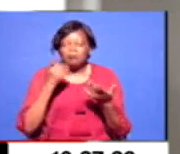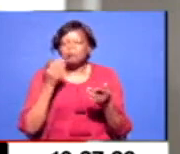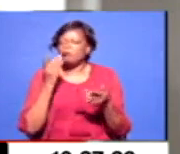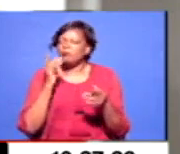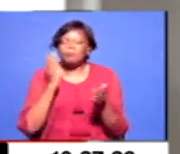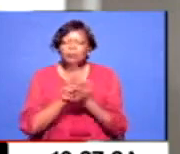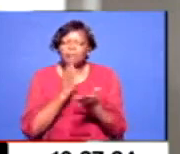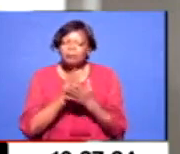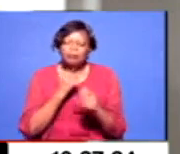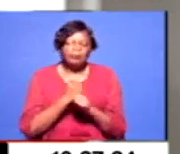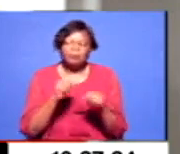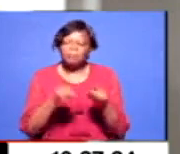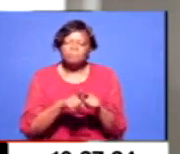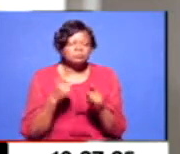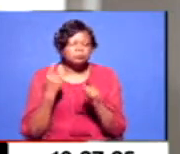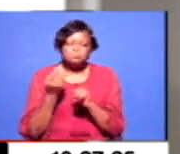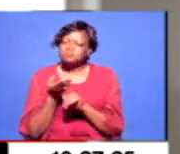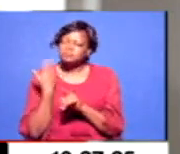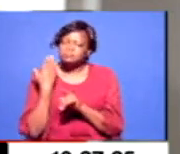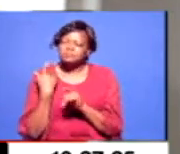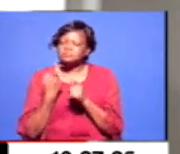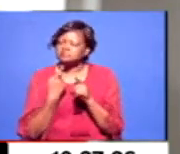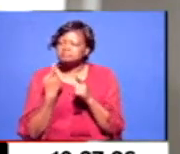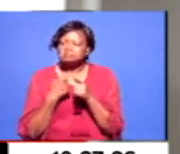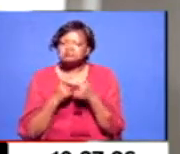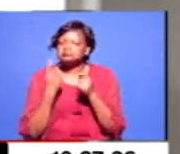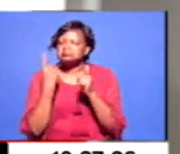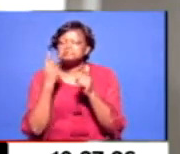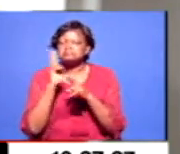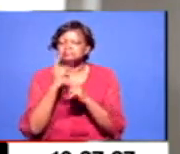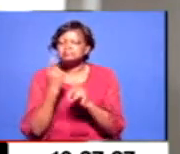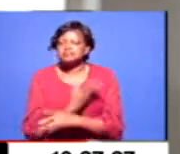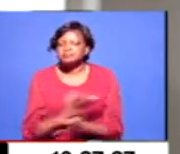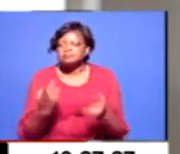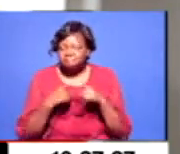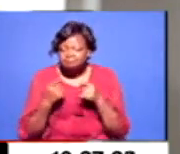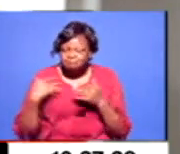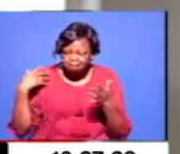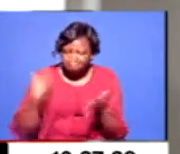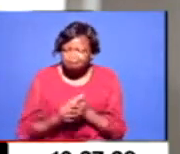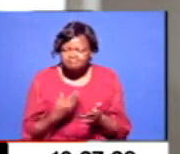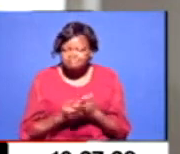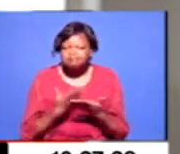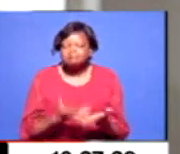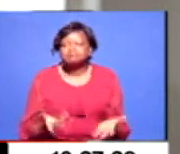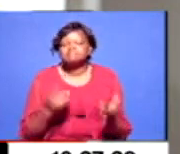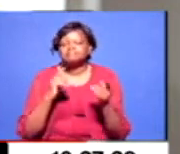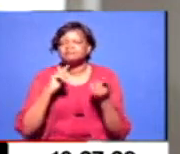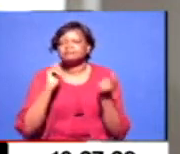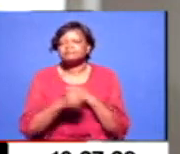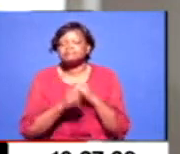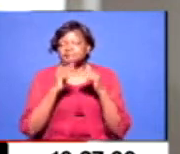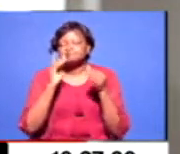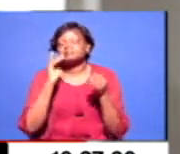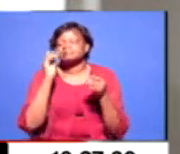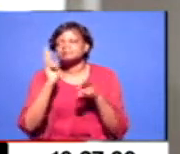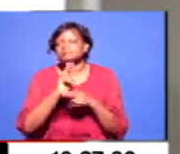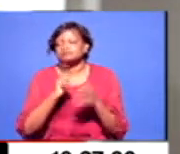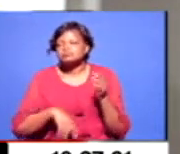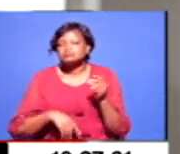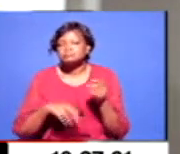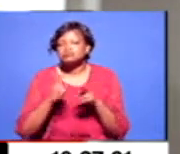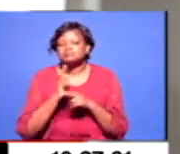they could use different things at that time. But nowadays, things have changed. If they use whatever was being used at that time, may they feel